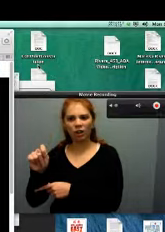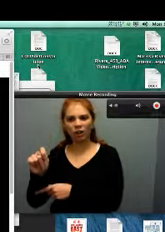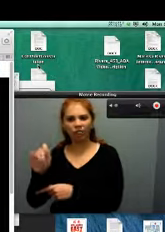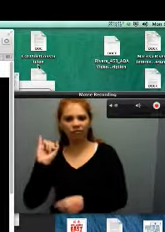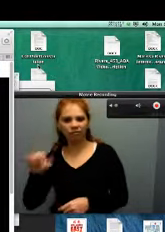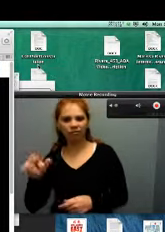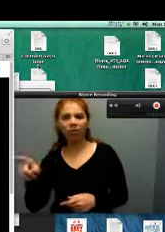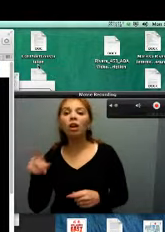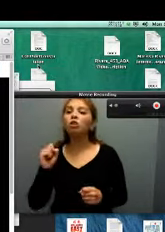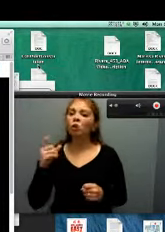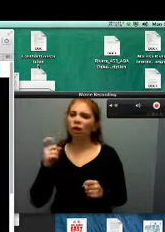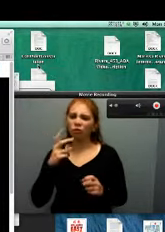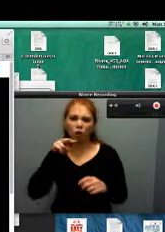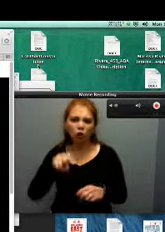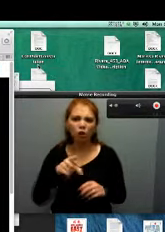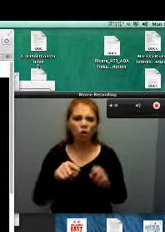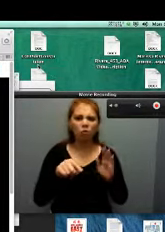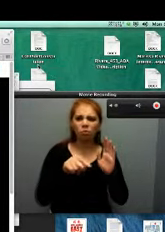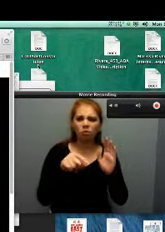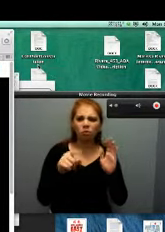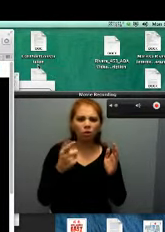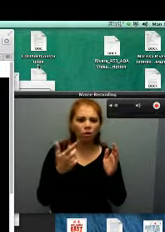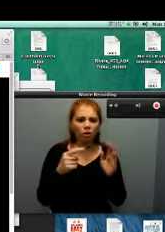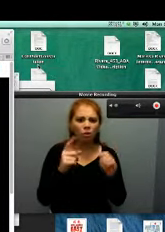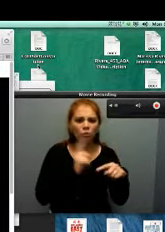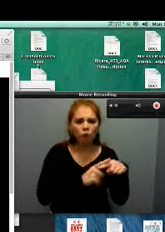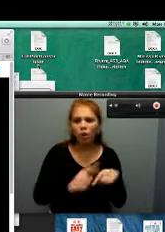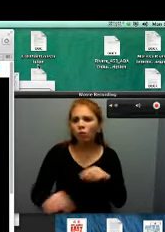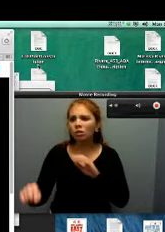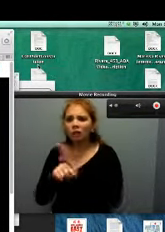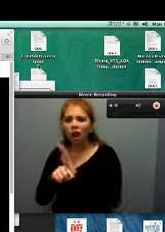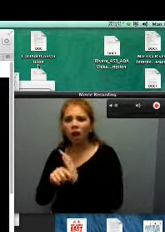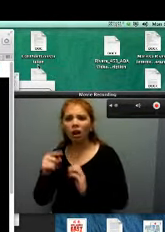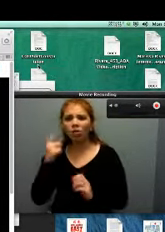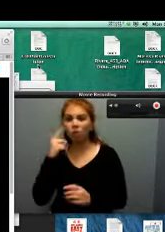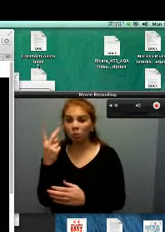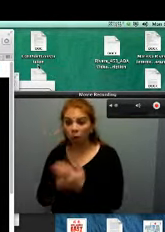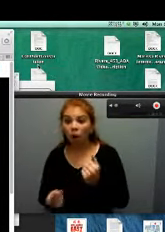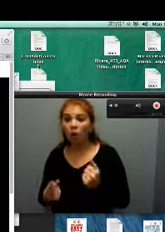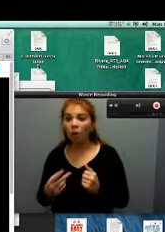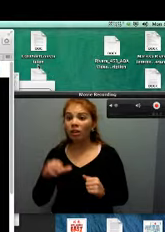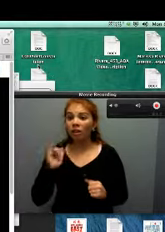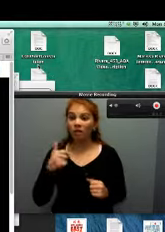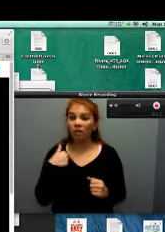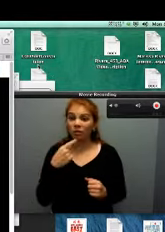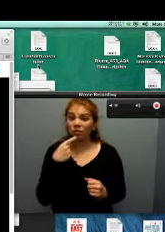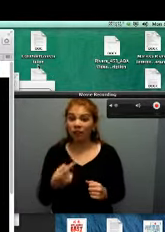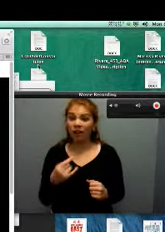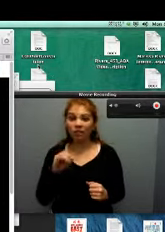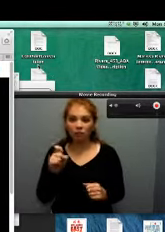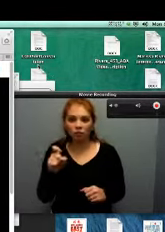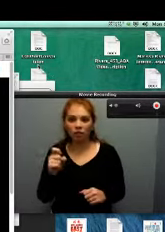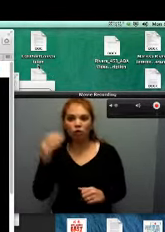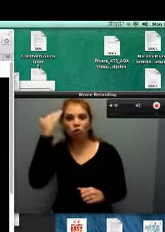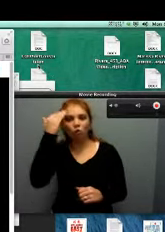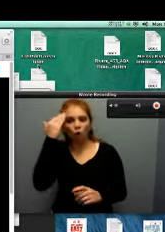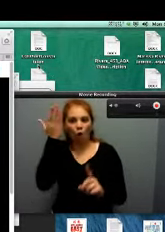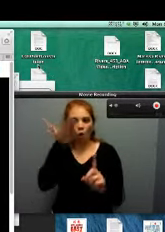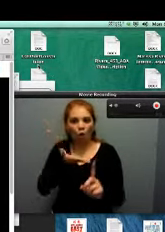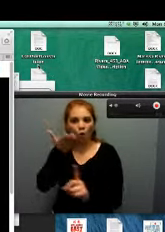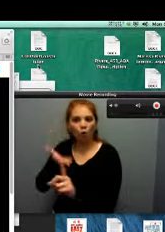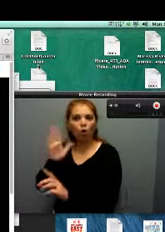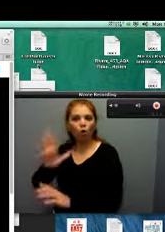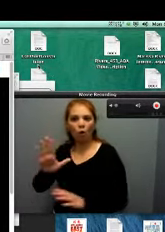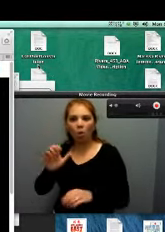So you have to look at the pros and cons of both. And basically what I'm saying is you need to know your employees,